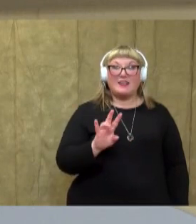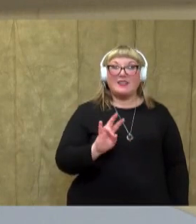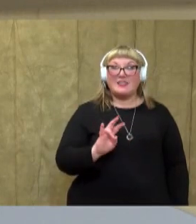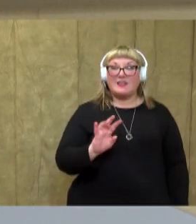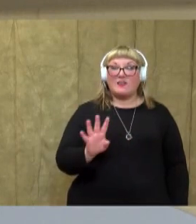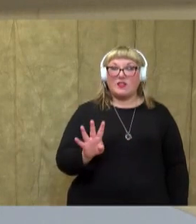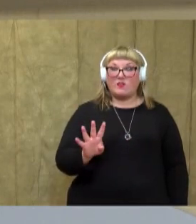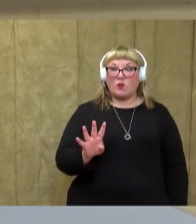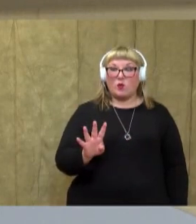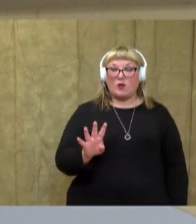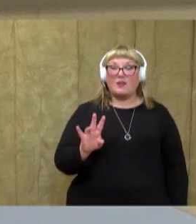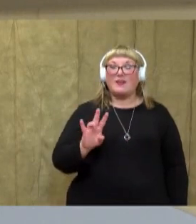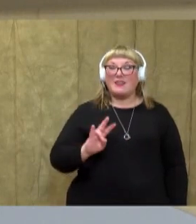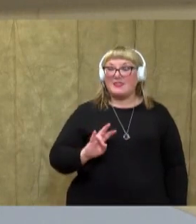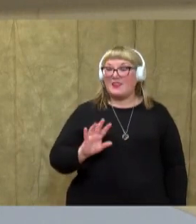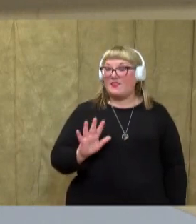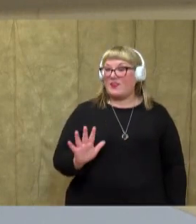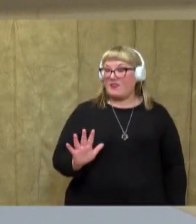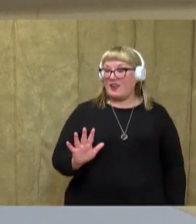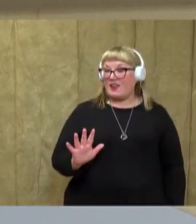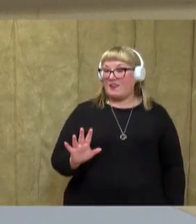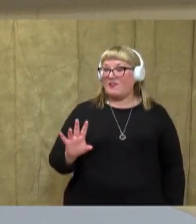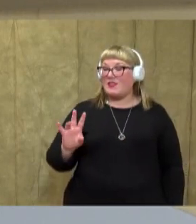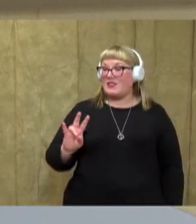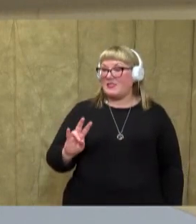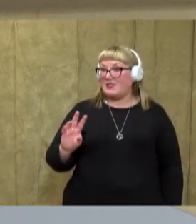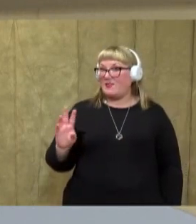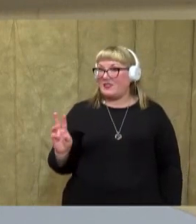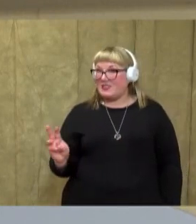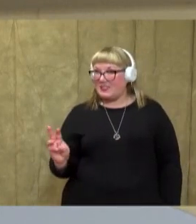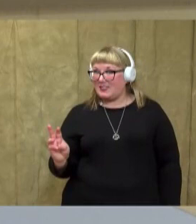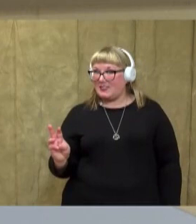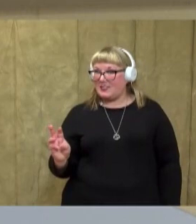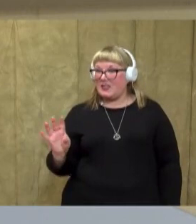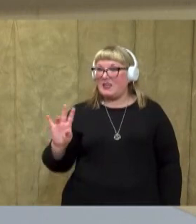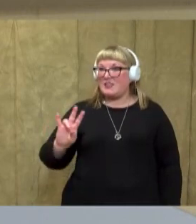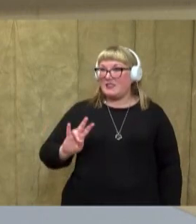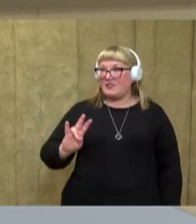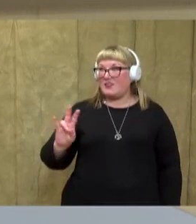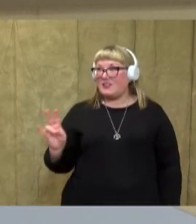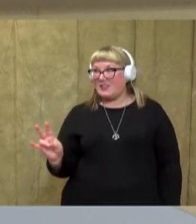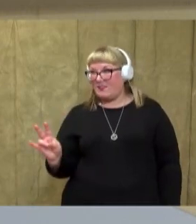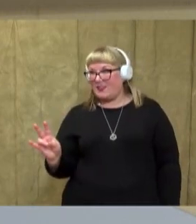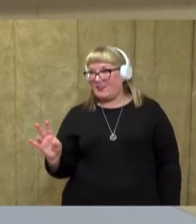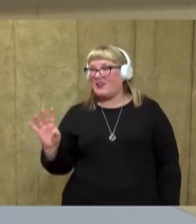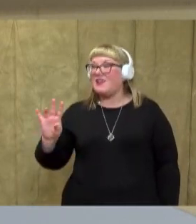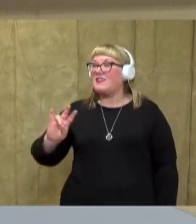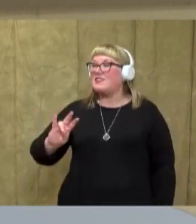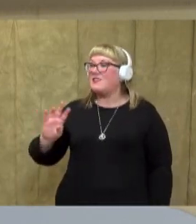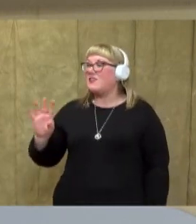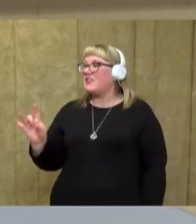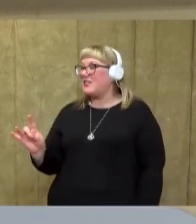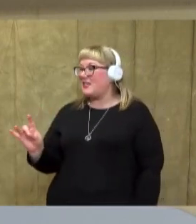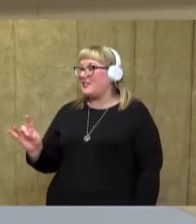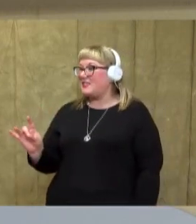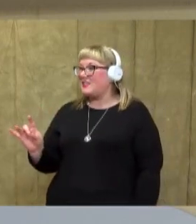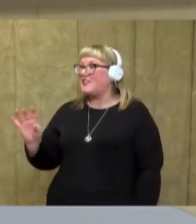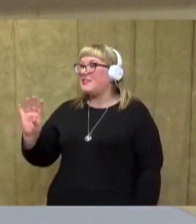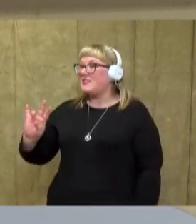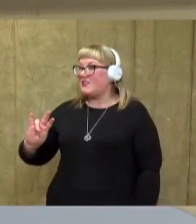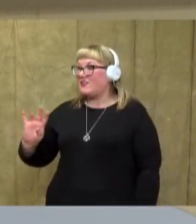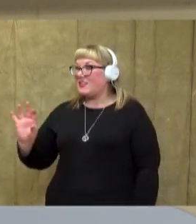73, 74, 75, 76, 77,